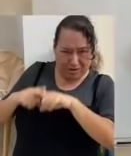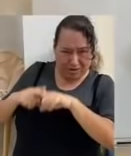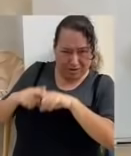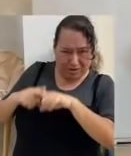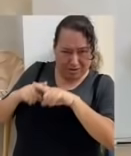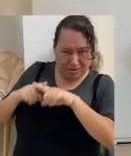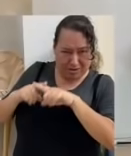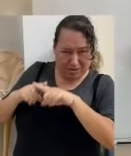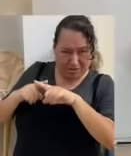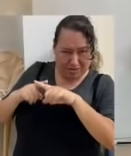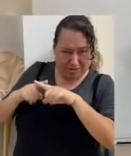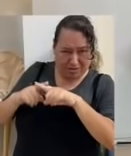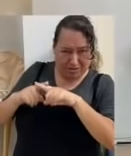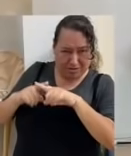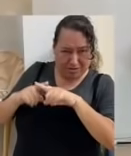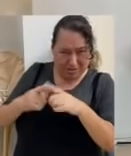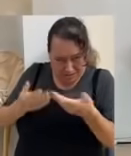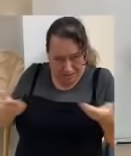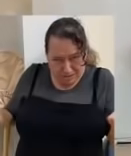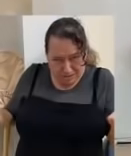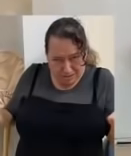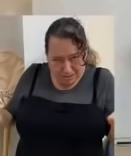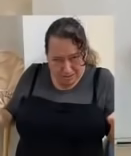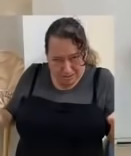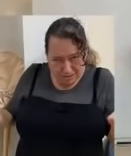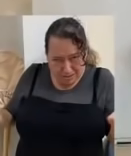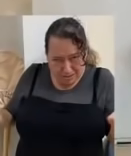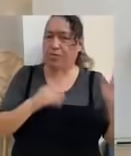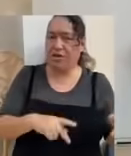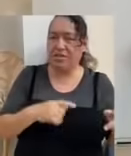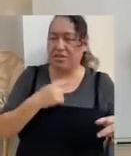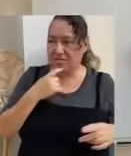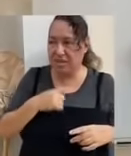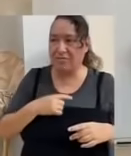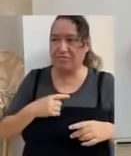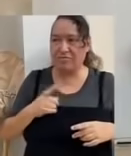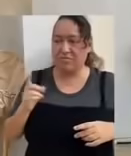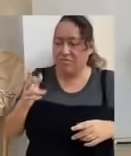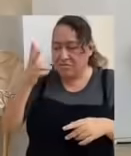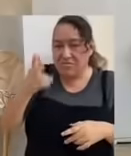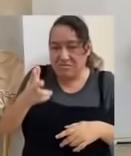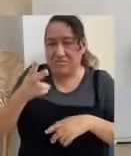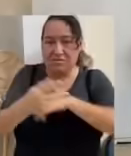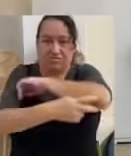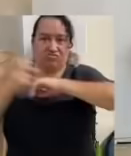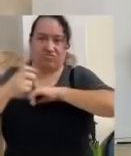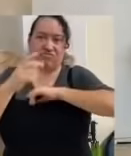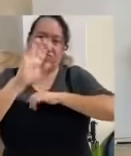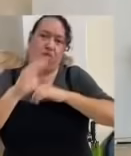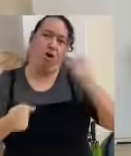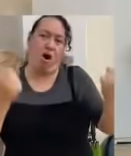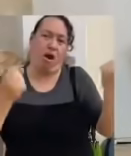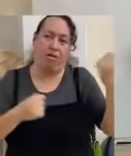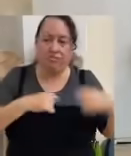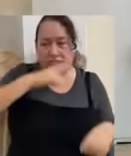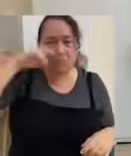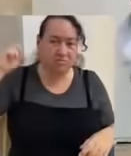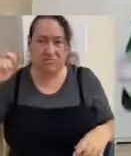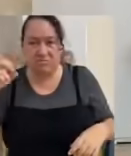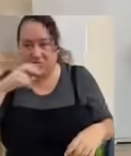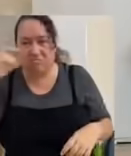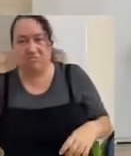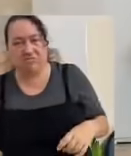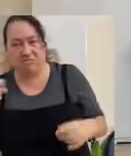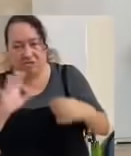one example of this is when somebody steals your car. Or somebody robs you something. Takes your Louis